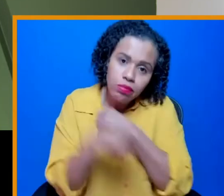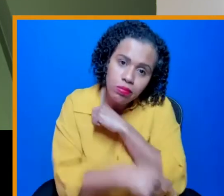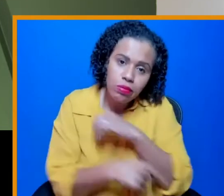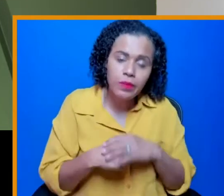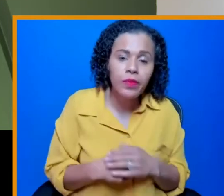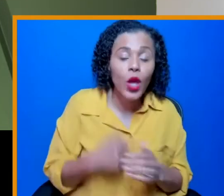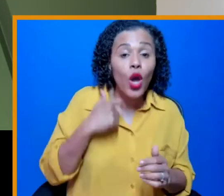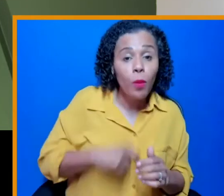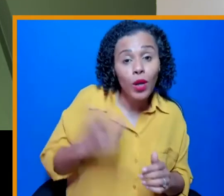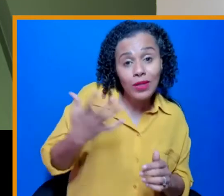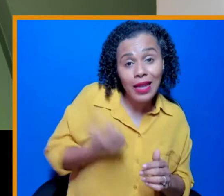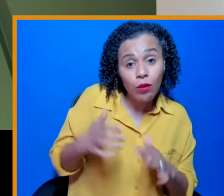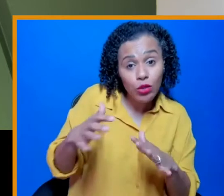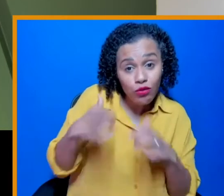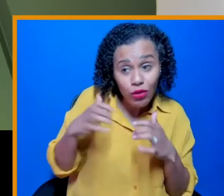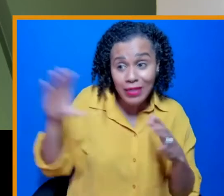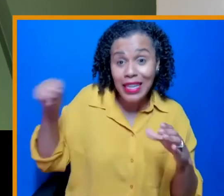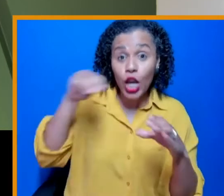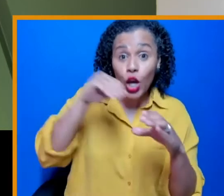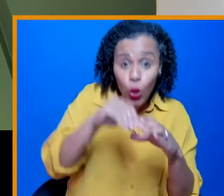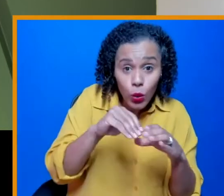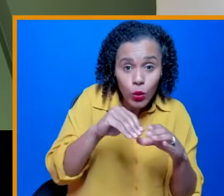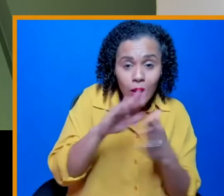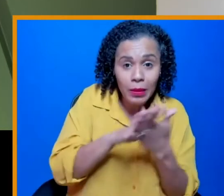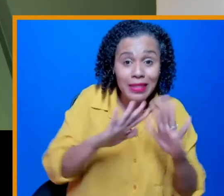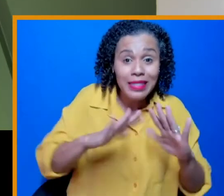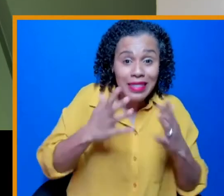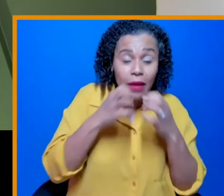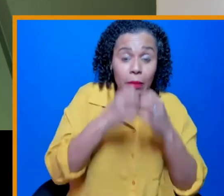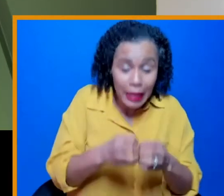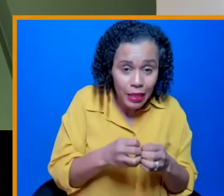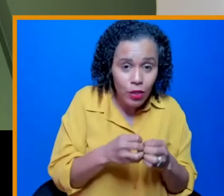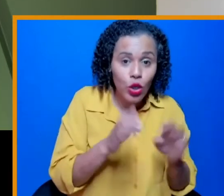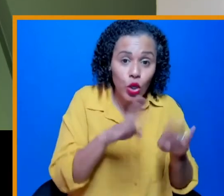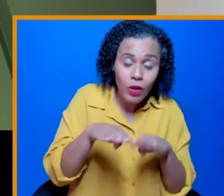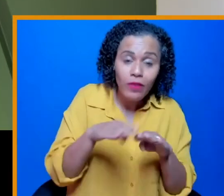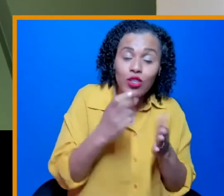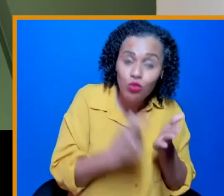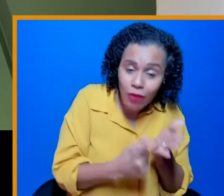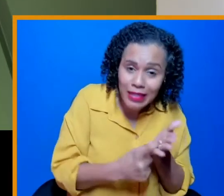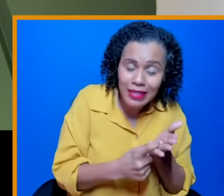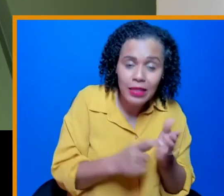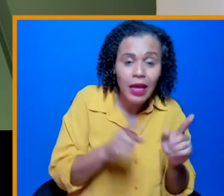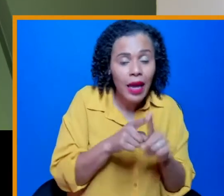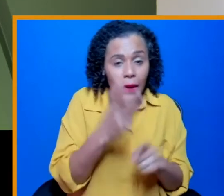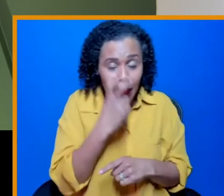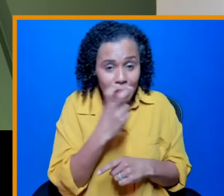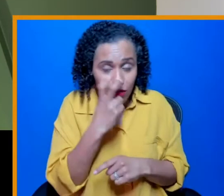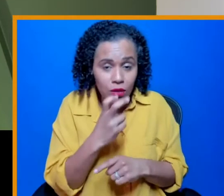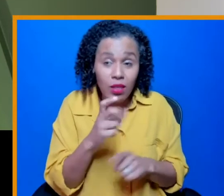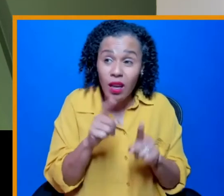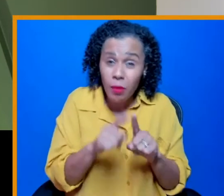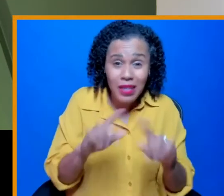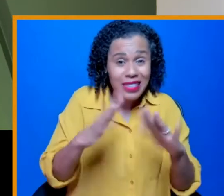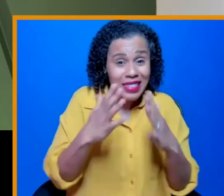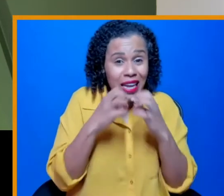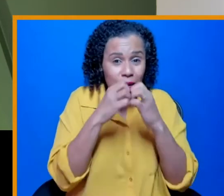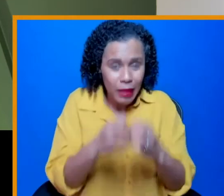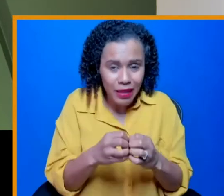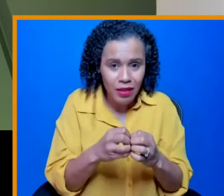well, and we're spending 10 billion on universal credit and pensions, but just as much, 10 billion, mainly on helping the better